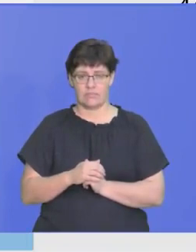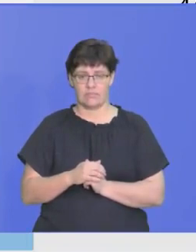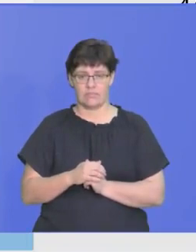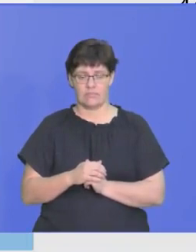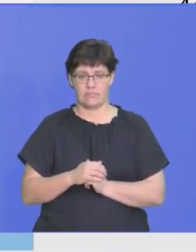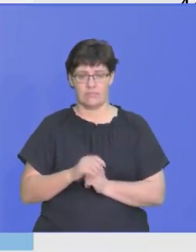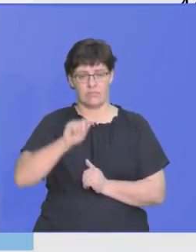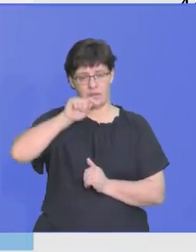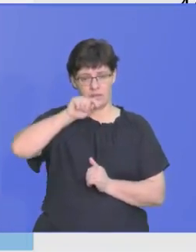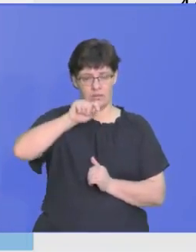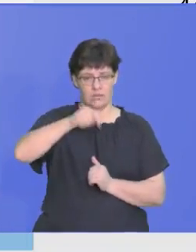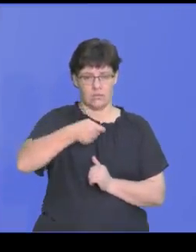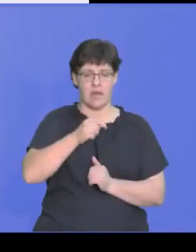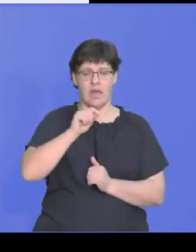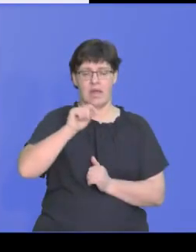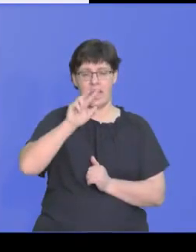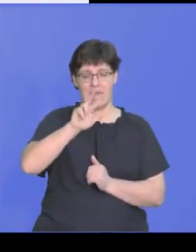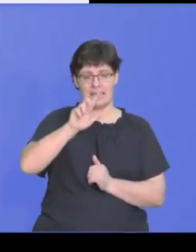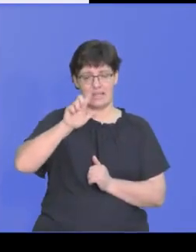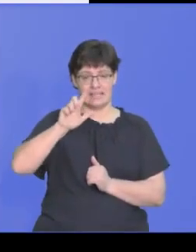I'm going to write it at 875.